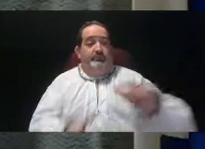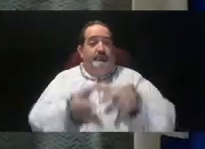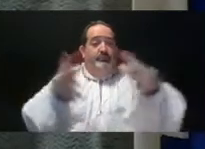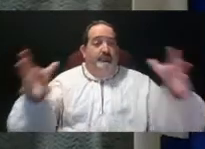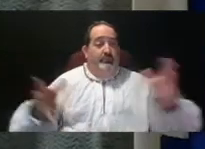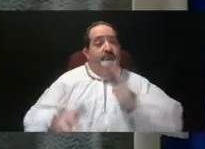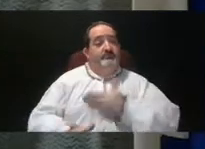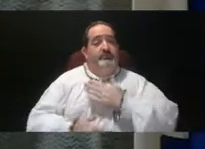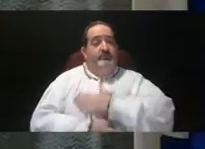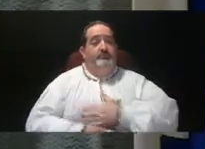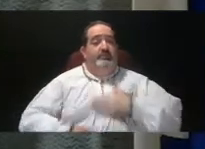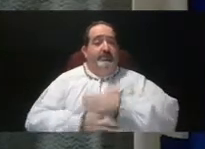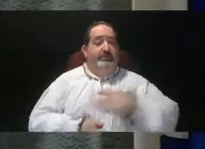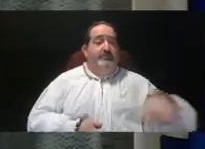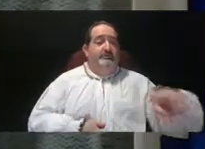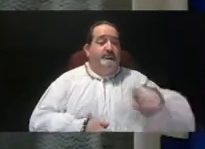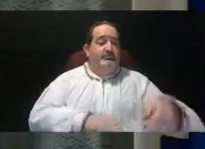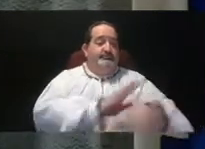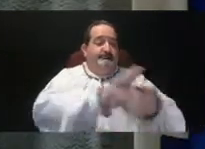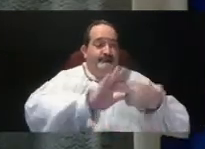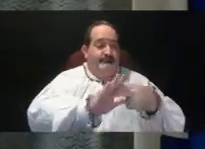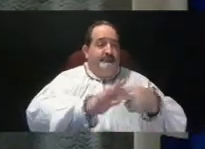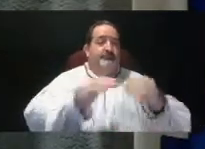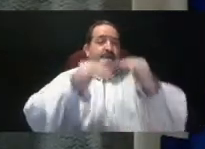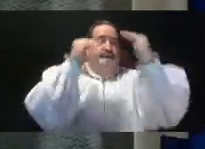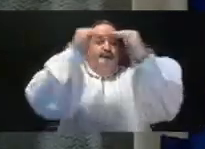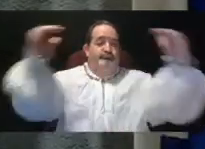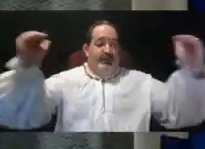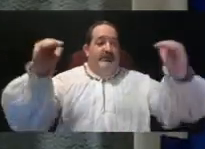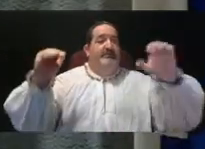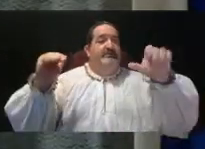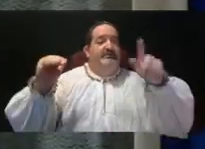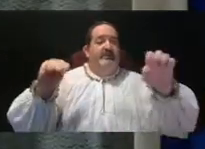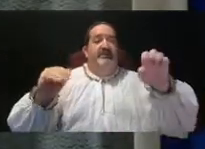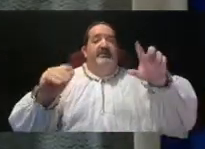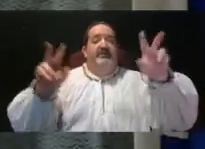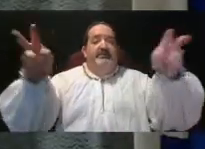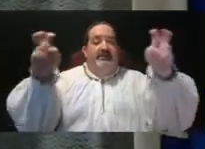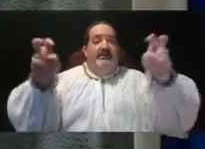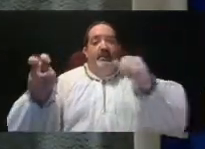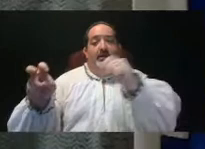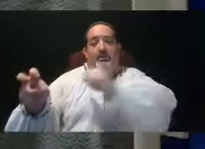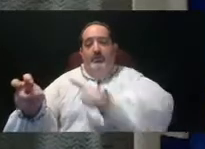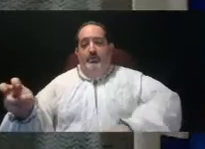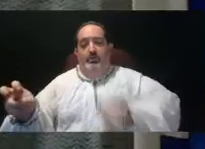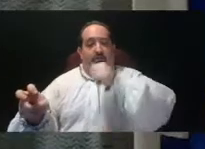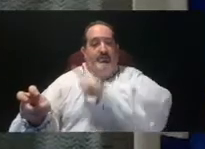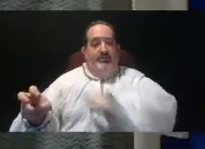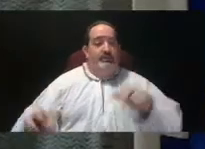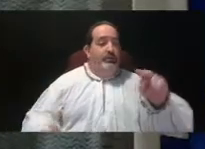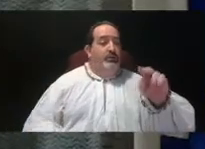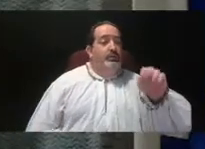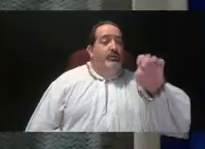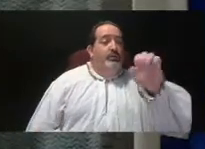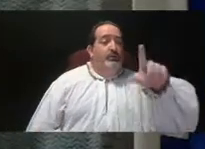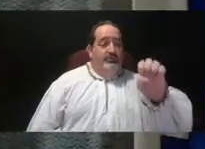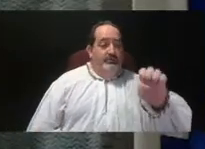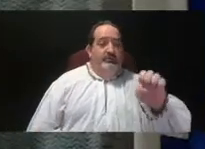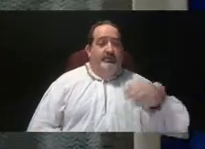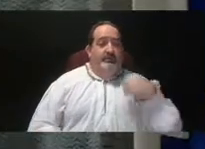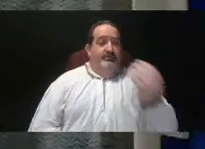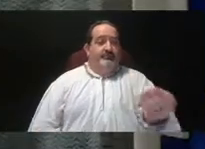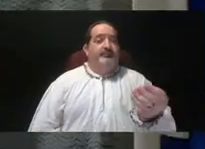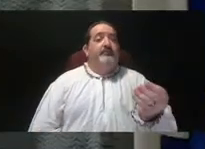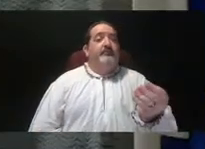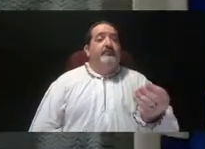thus our pleasure to raise them to the rank, estate, and title of a lord, lady, or noble of our realm, and award them